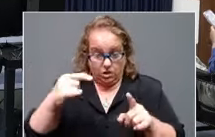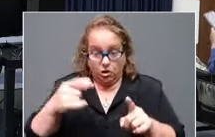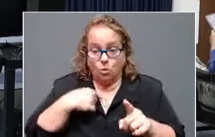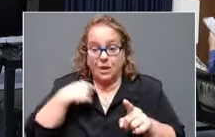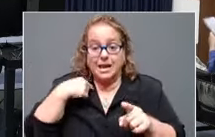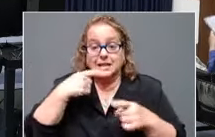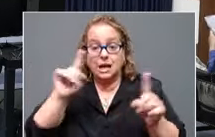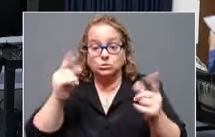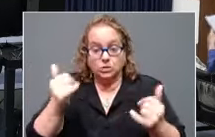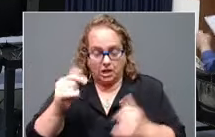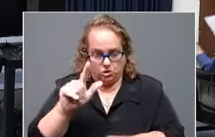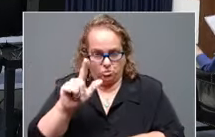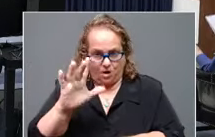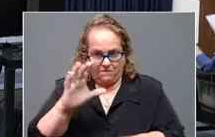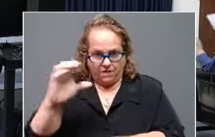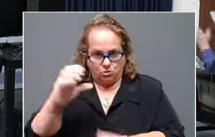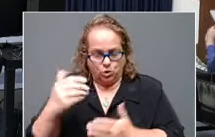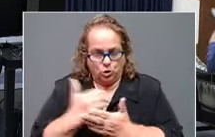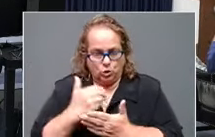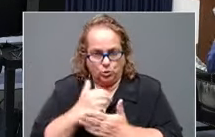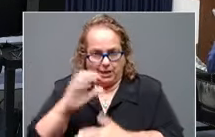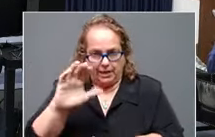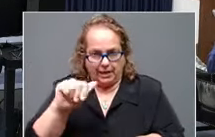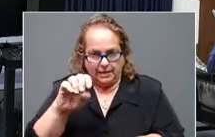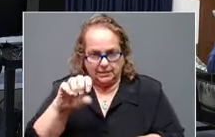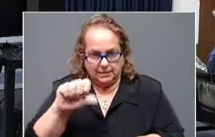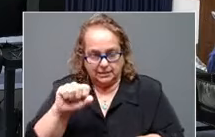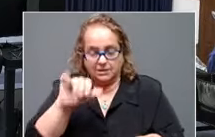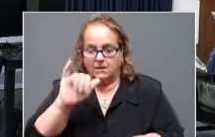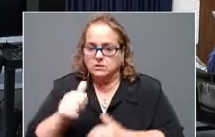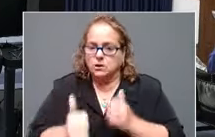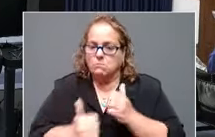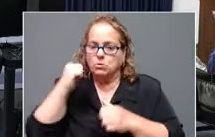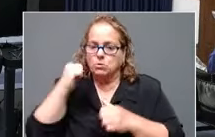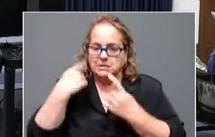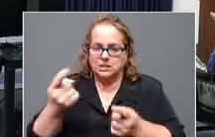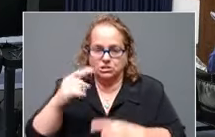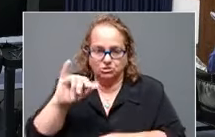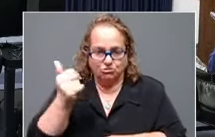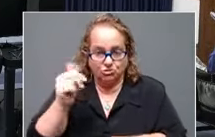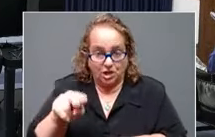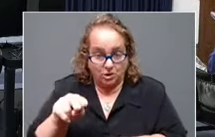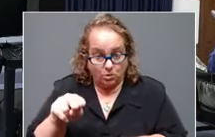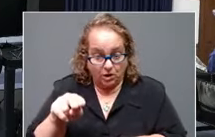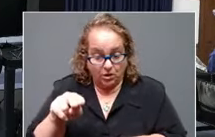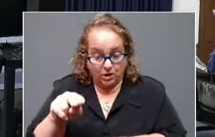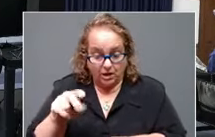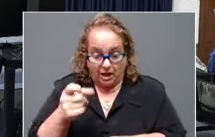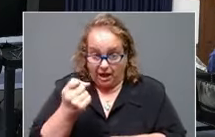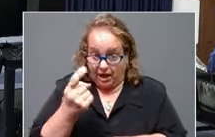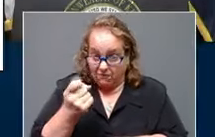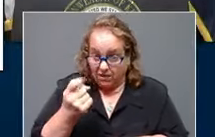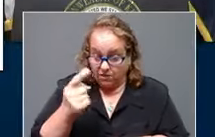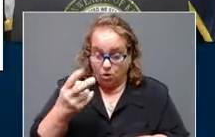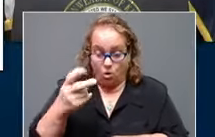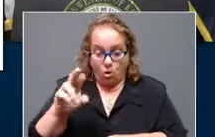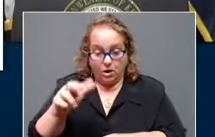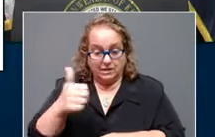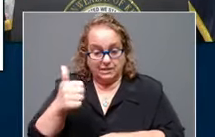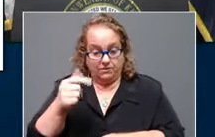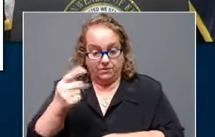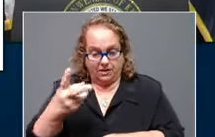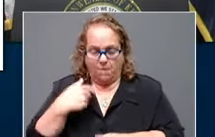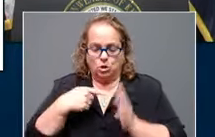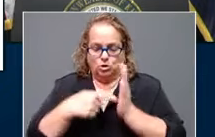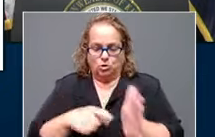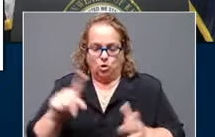to one of the most difficult places we've been. Today we have 7 deaths. 7